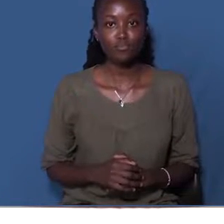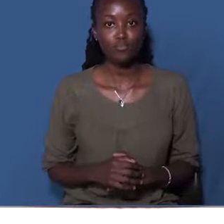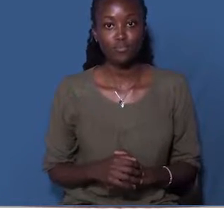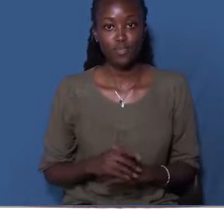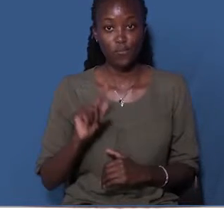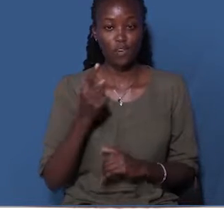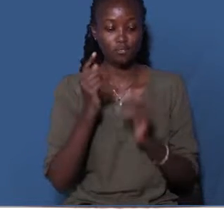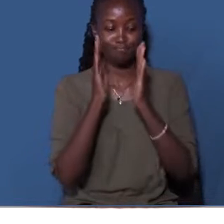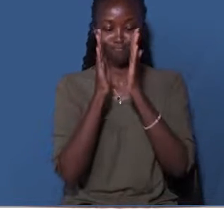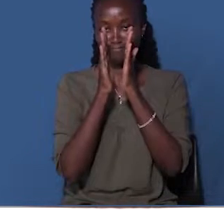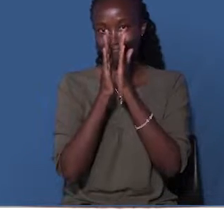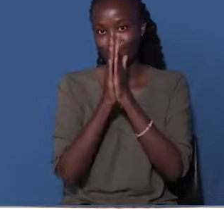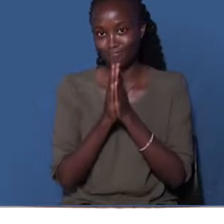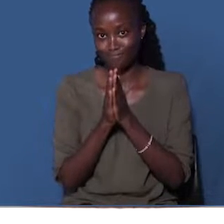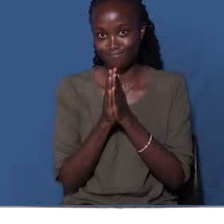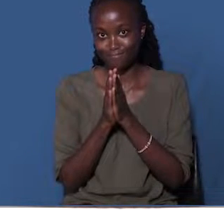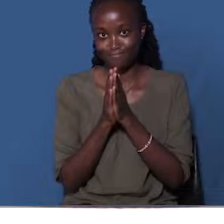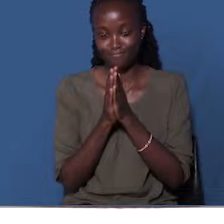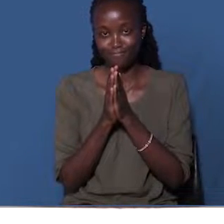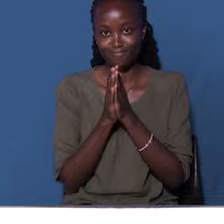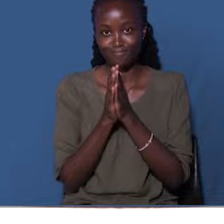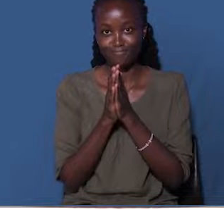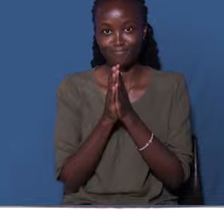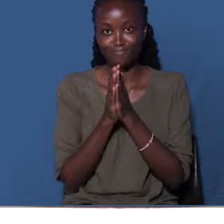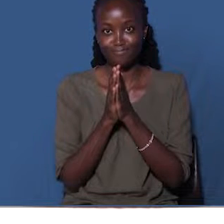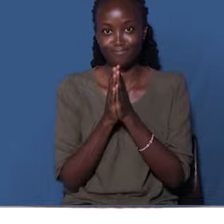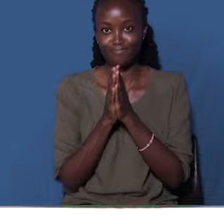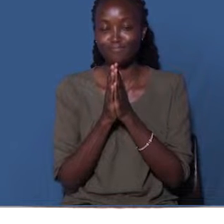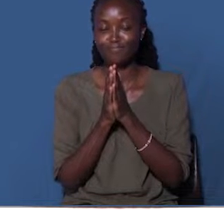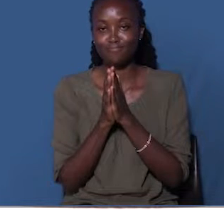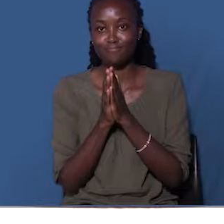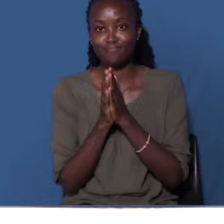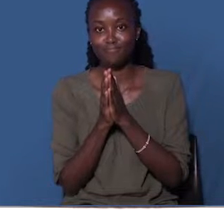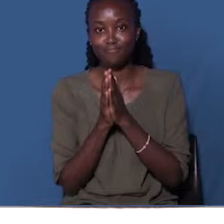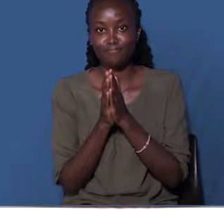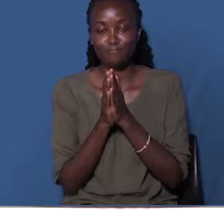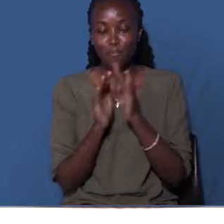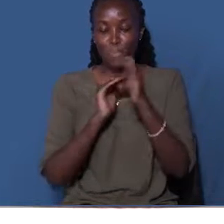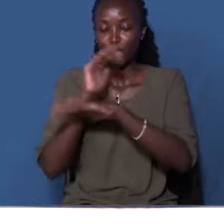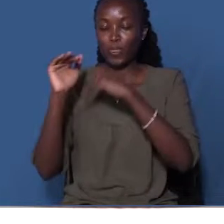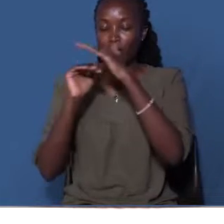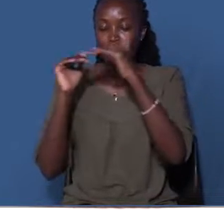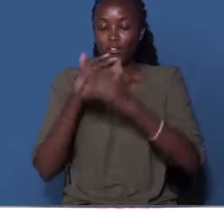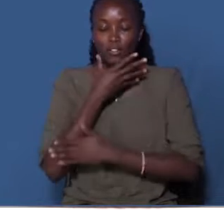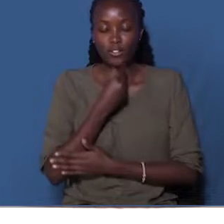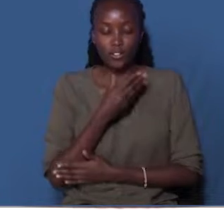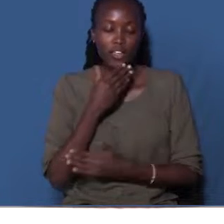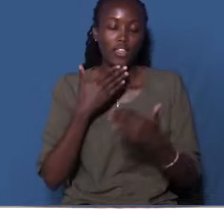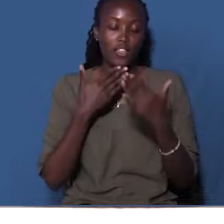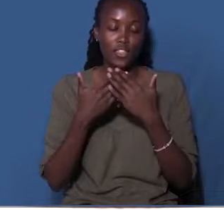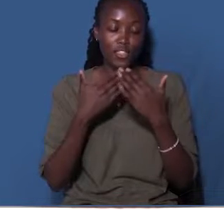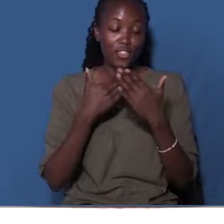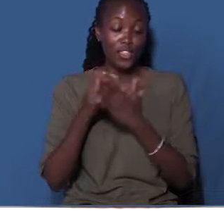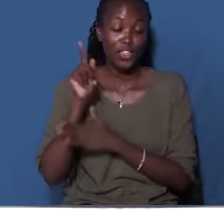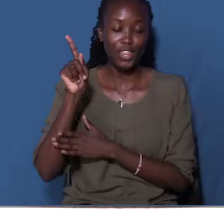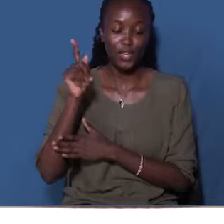before we start, because what I'm about to share today is going to blow your mind. You can't just wait and hear this. Heavenly Father, we thank you today for a wonderful day,